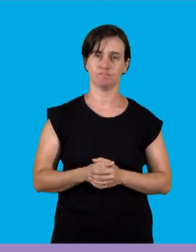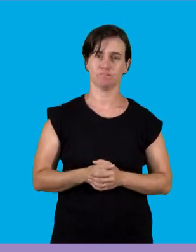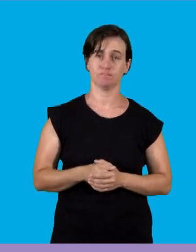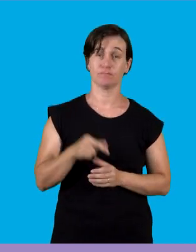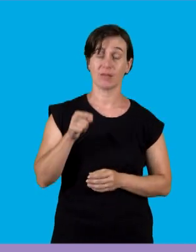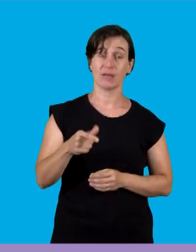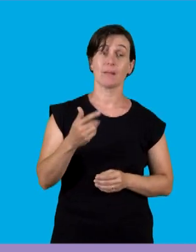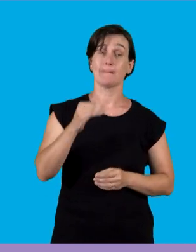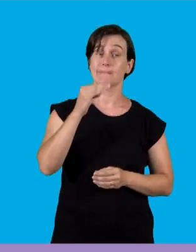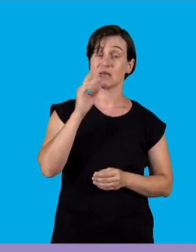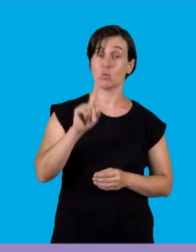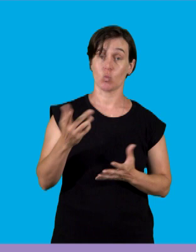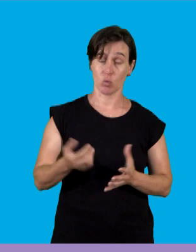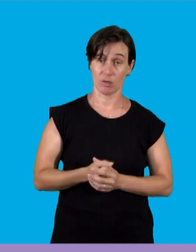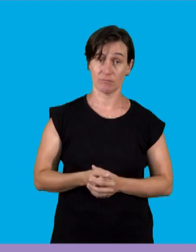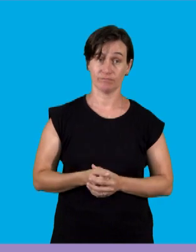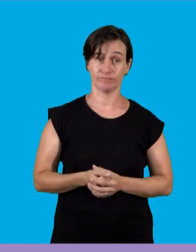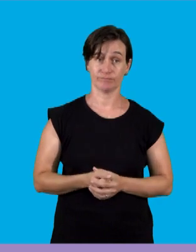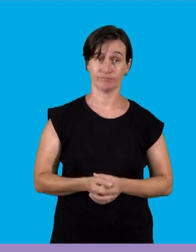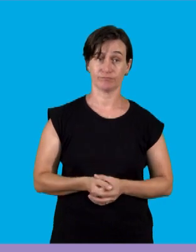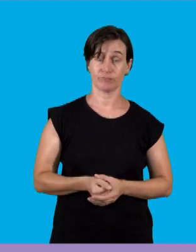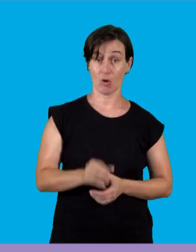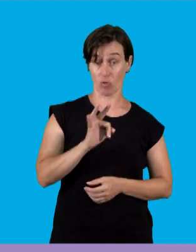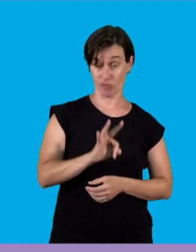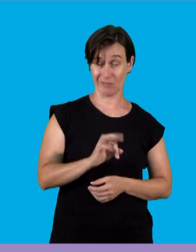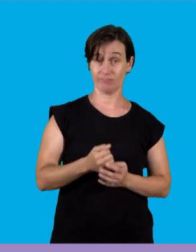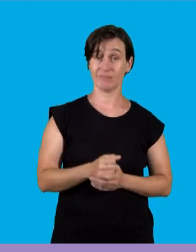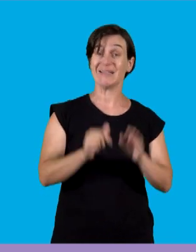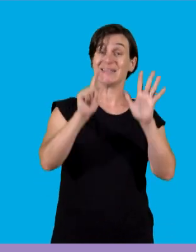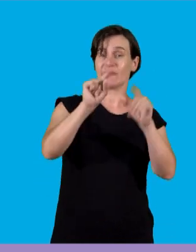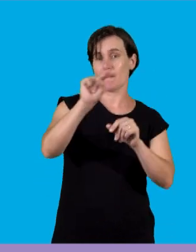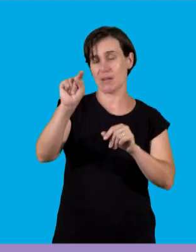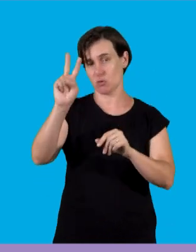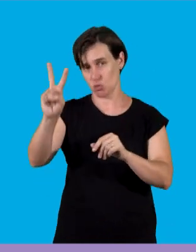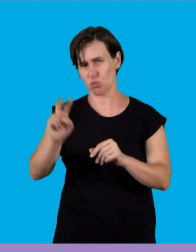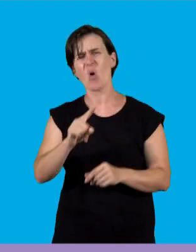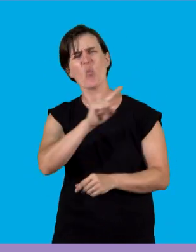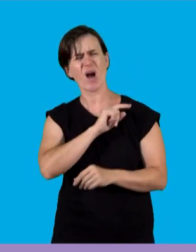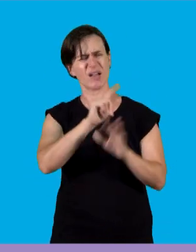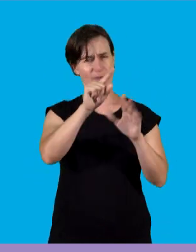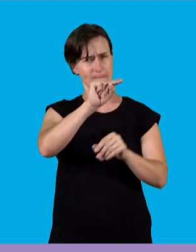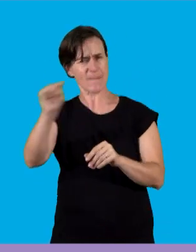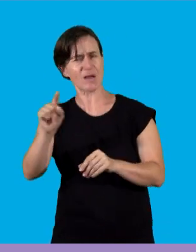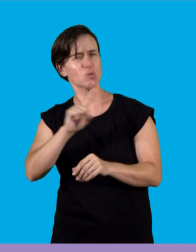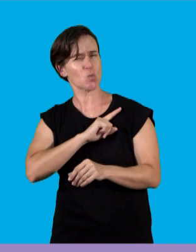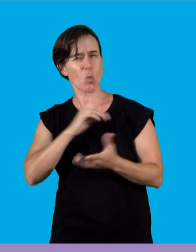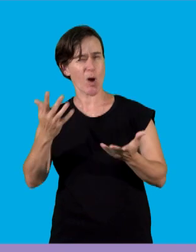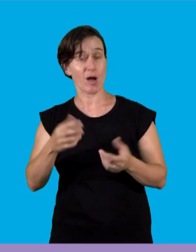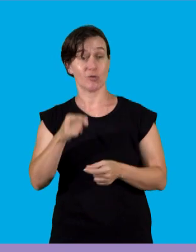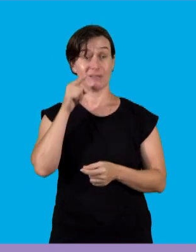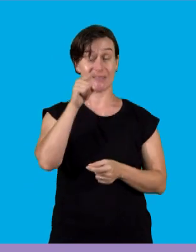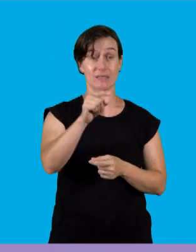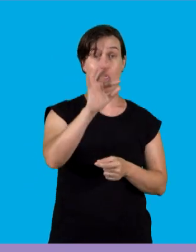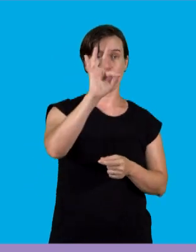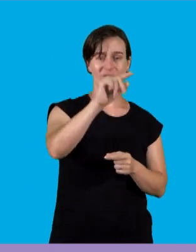and that is going to give us a 7 minus 2. Why are we subtracting? Because